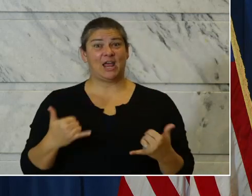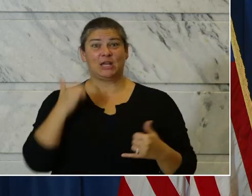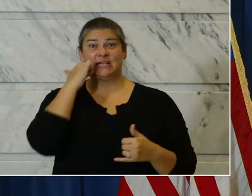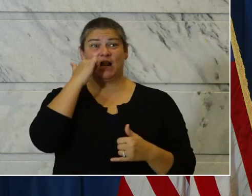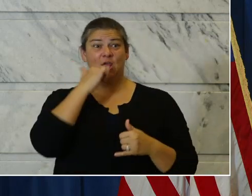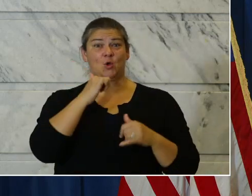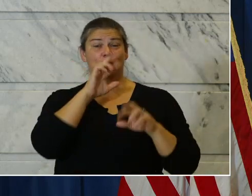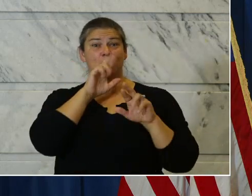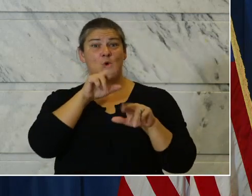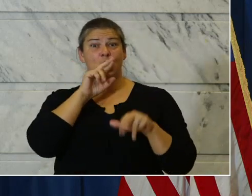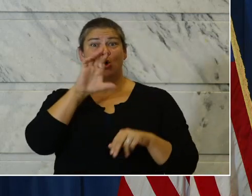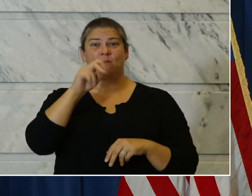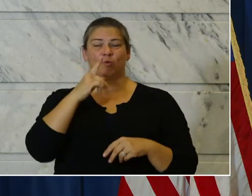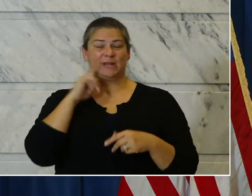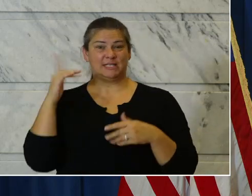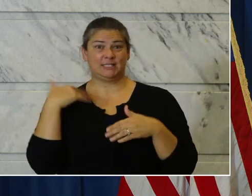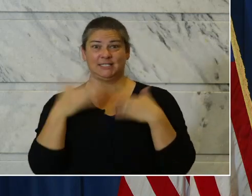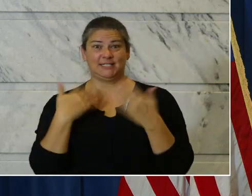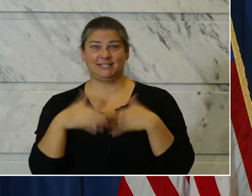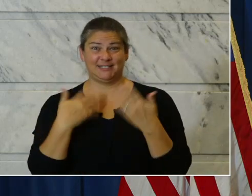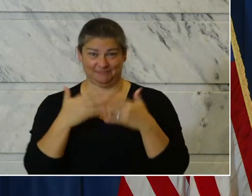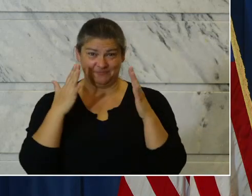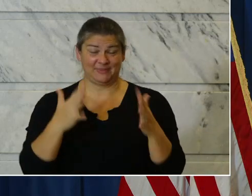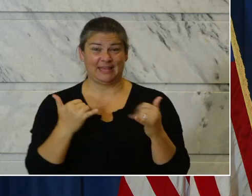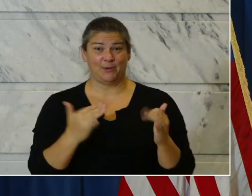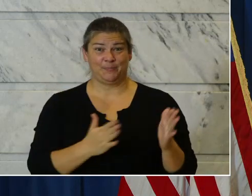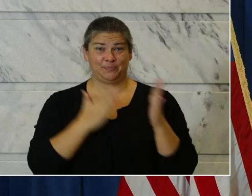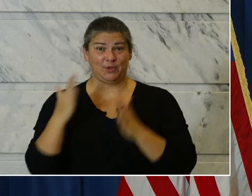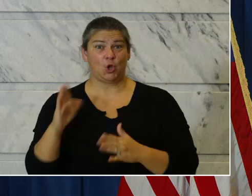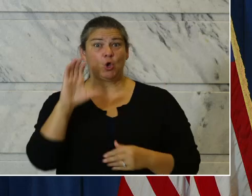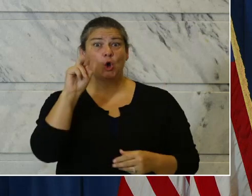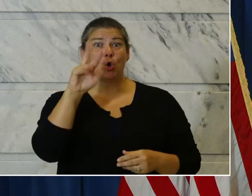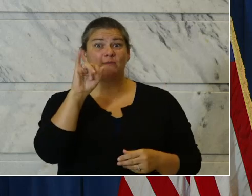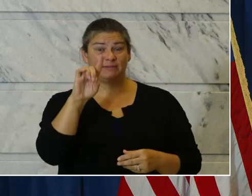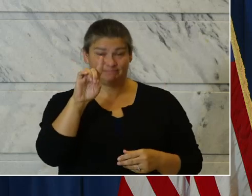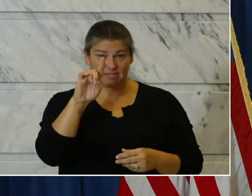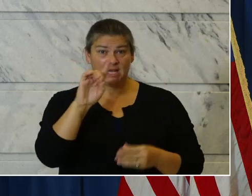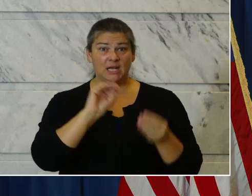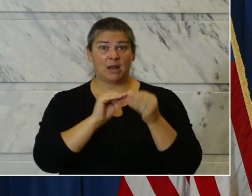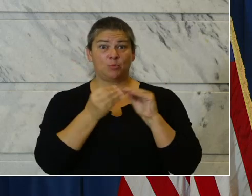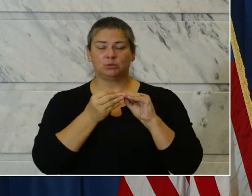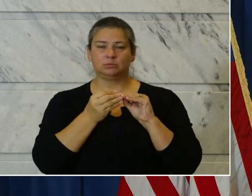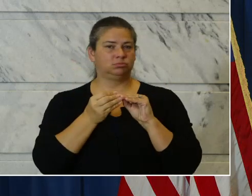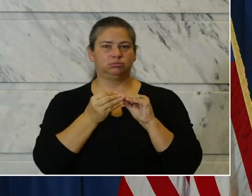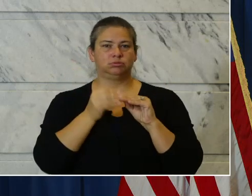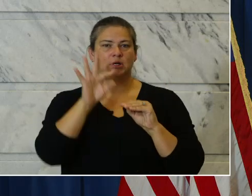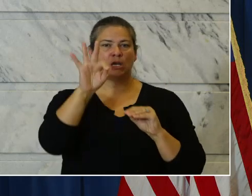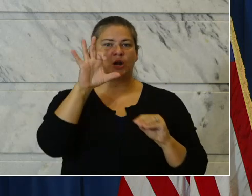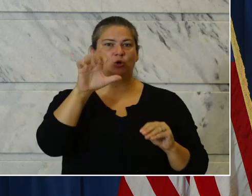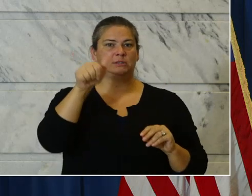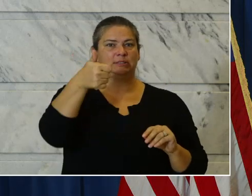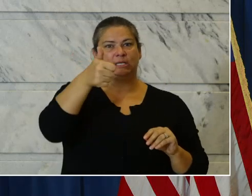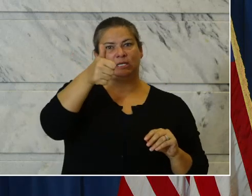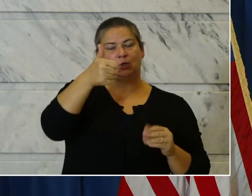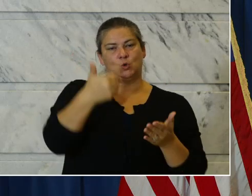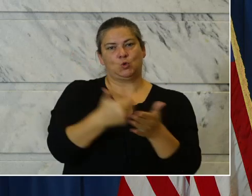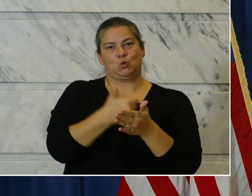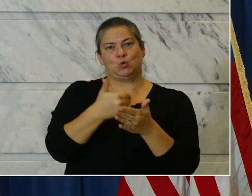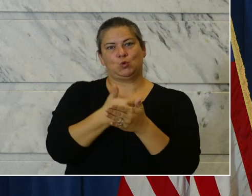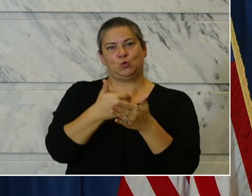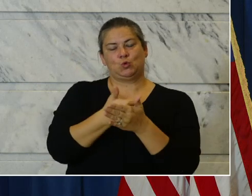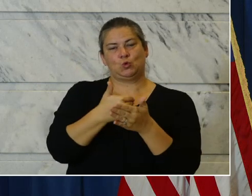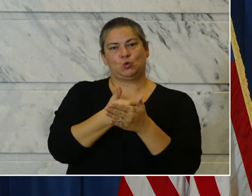on COVID. It continues to be higher than any of us would like, with 910 new